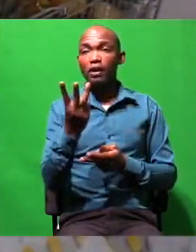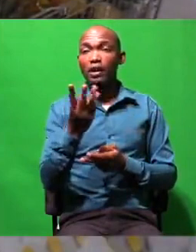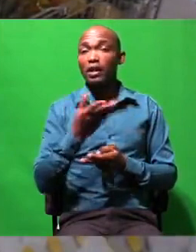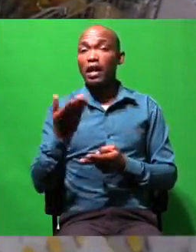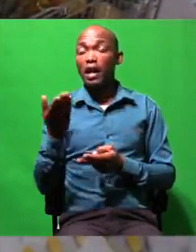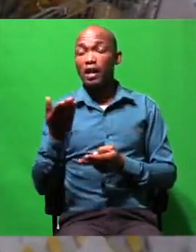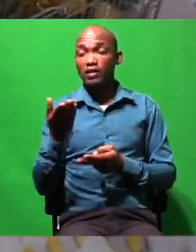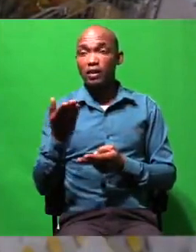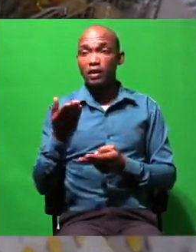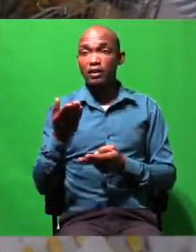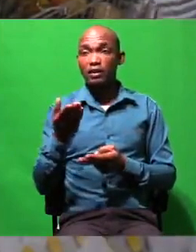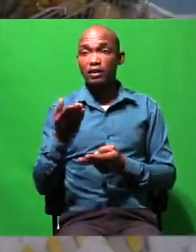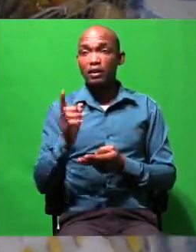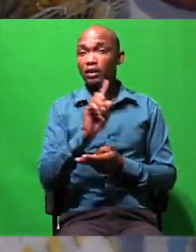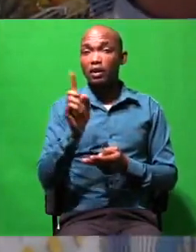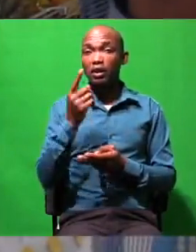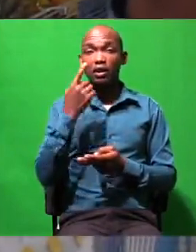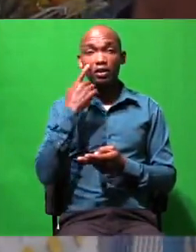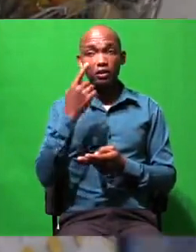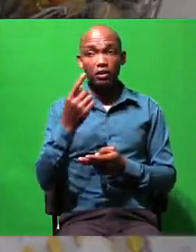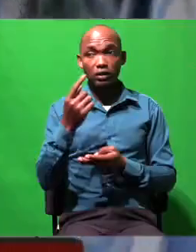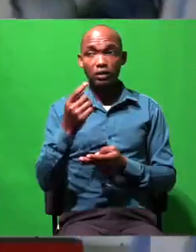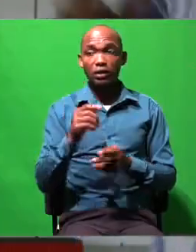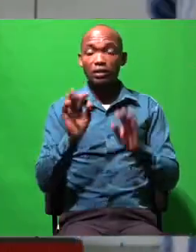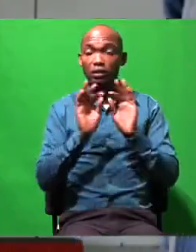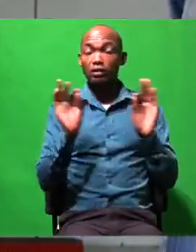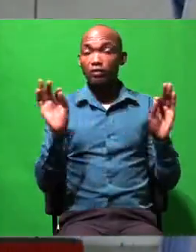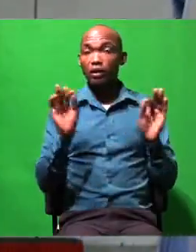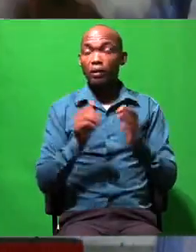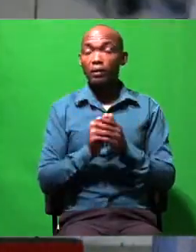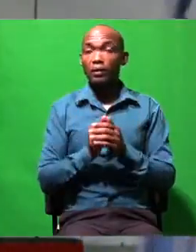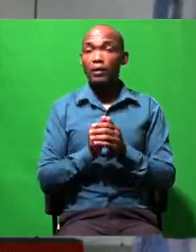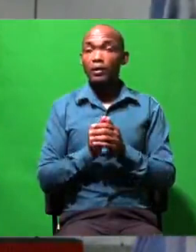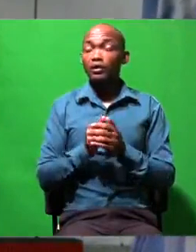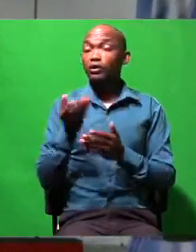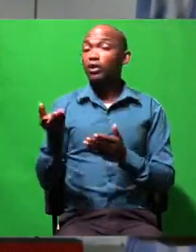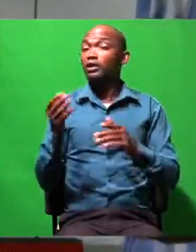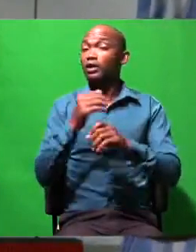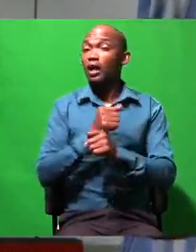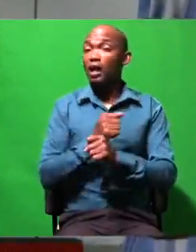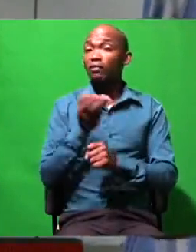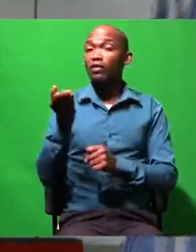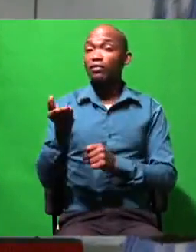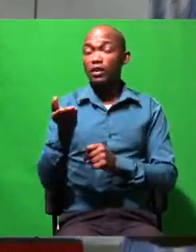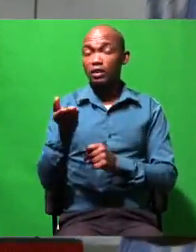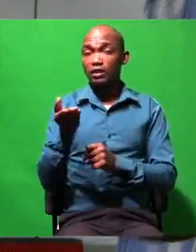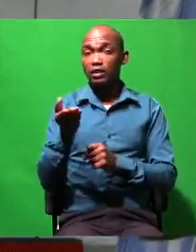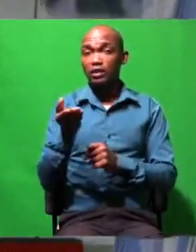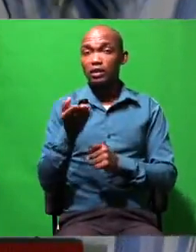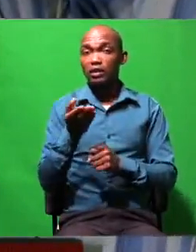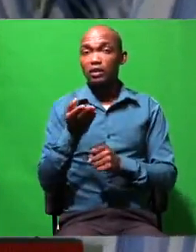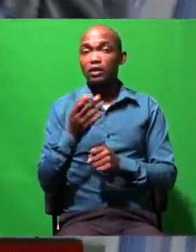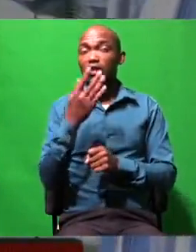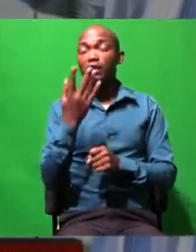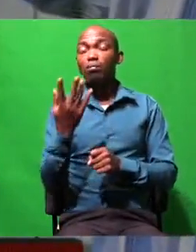and others that cannot be viewed clearly. So let's have an example of there